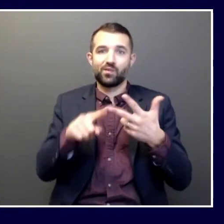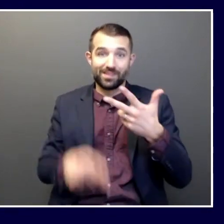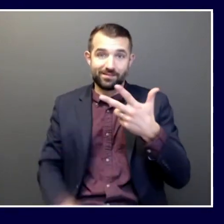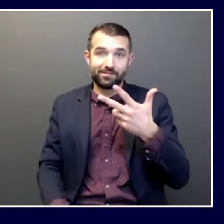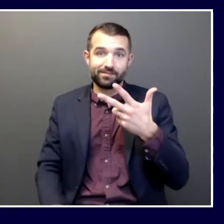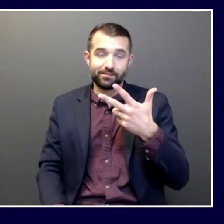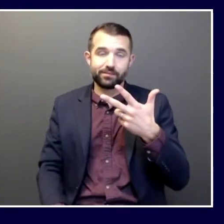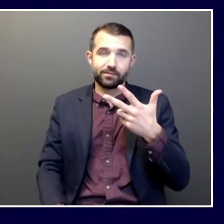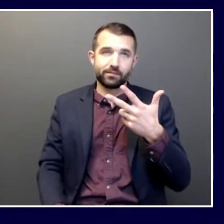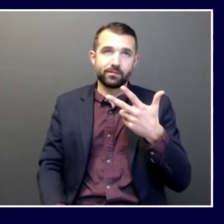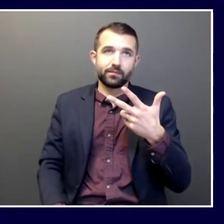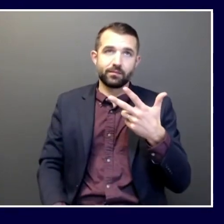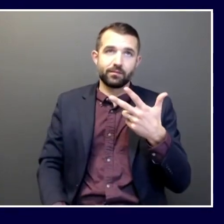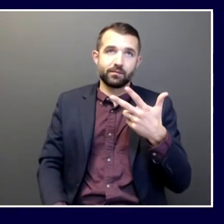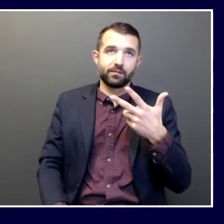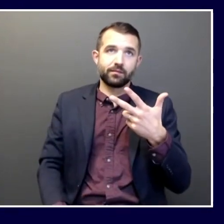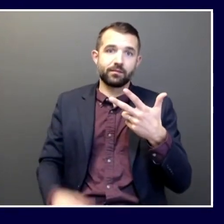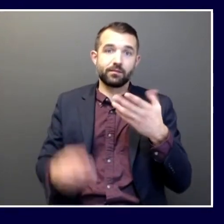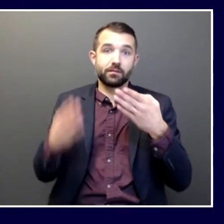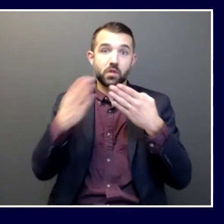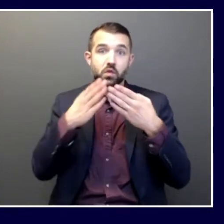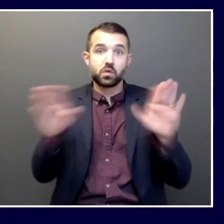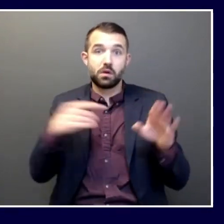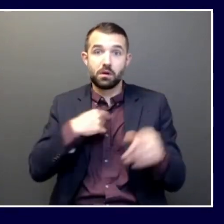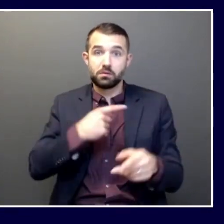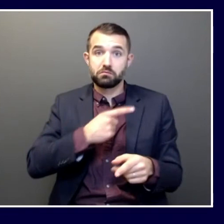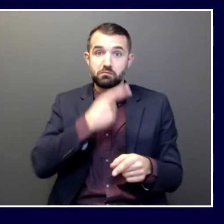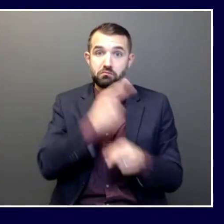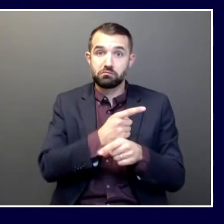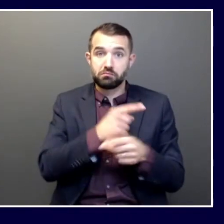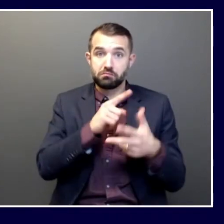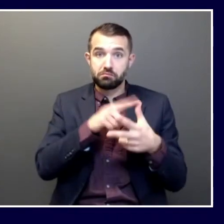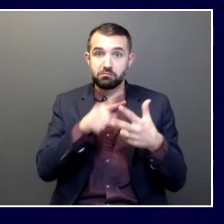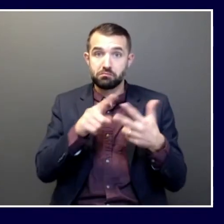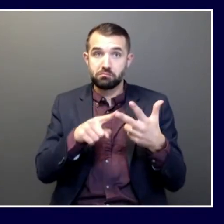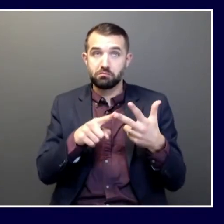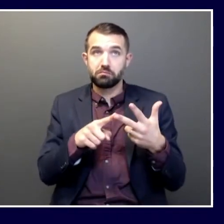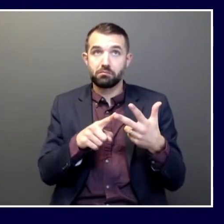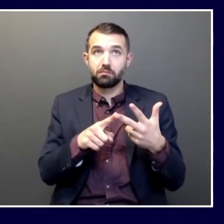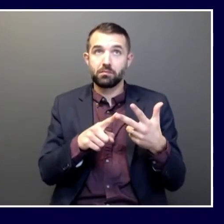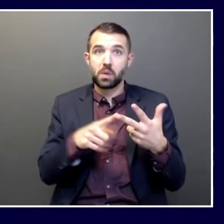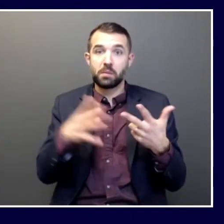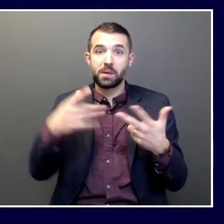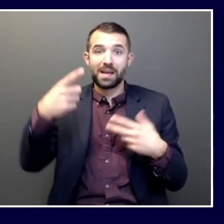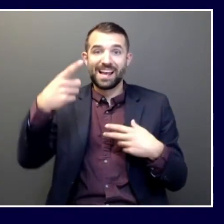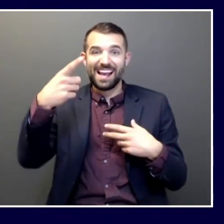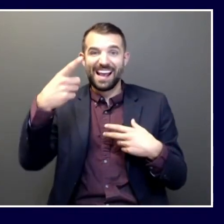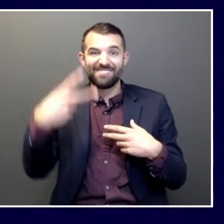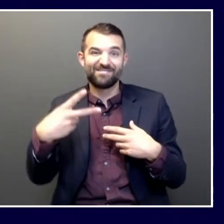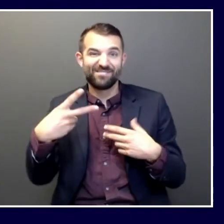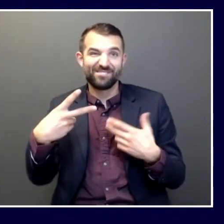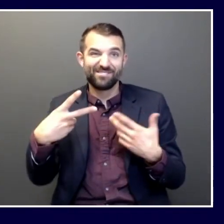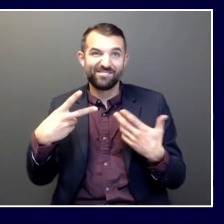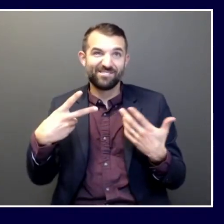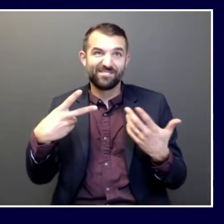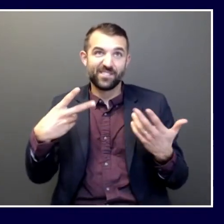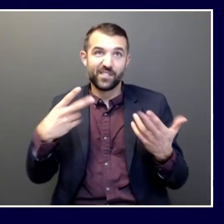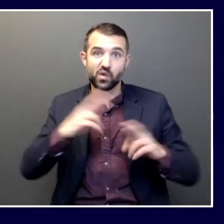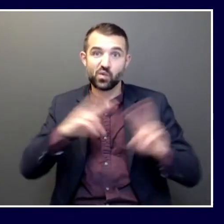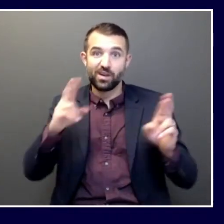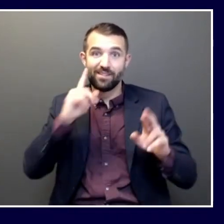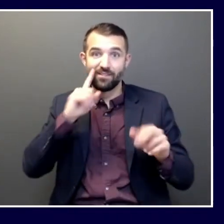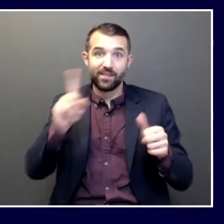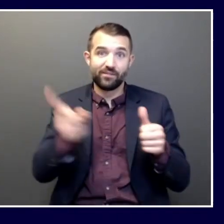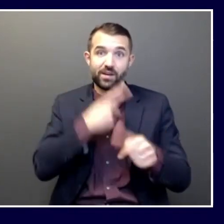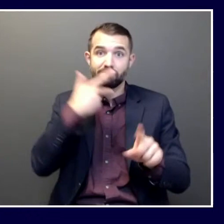you're correct, Chris. That's we're looking at about half the supply that we would need to furnish first doses coming into the state